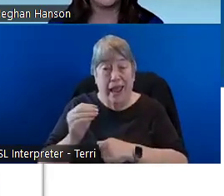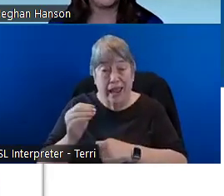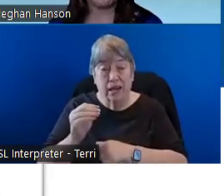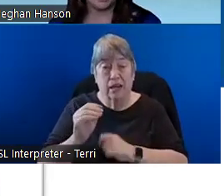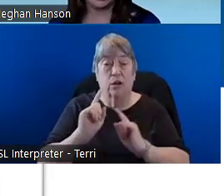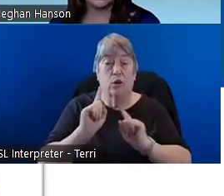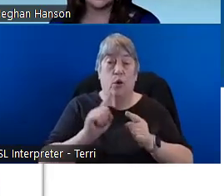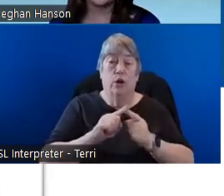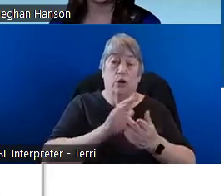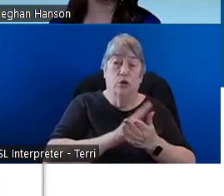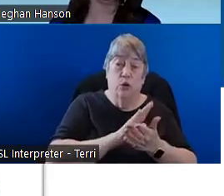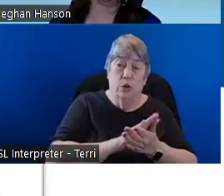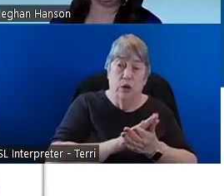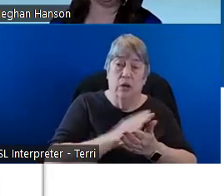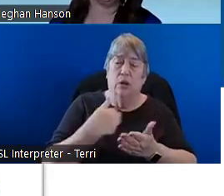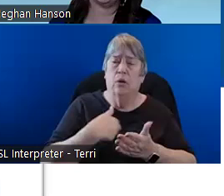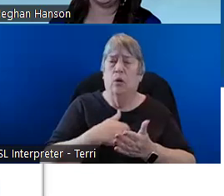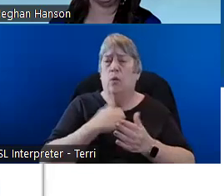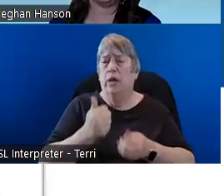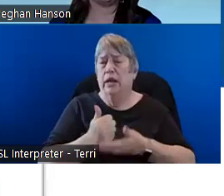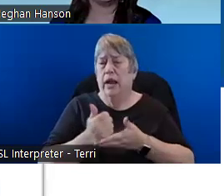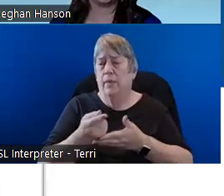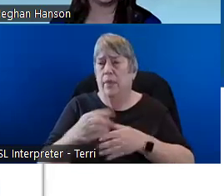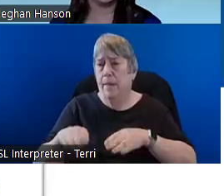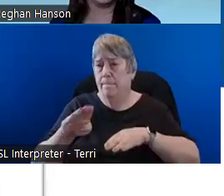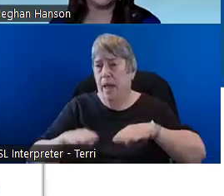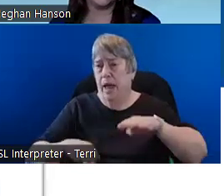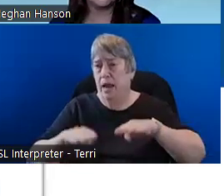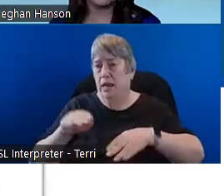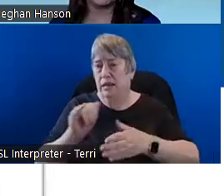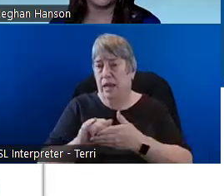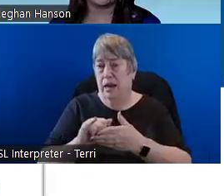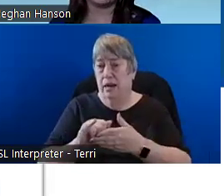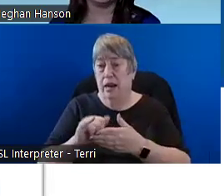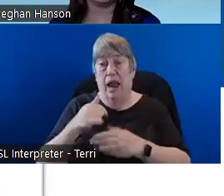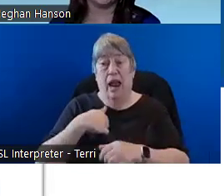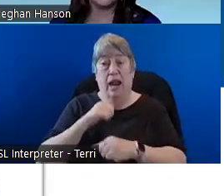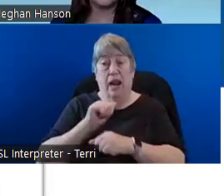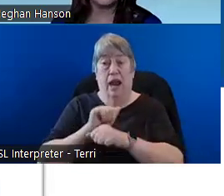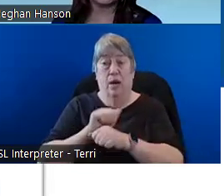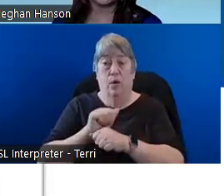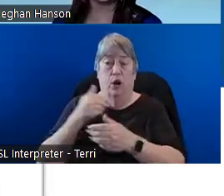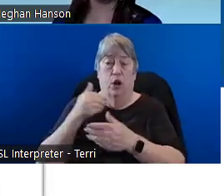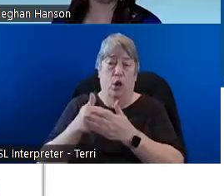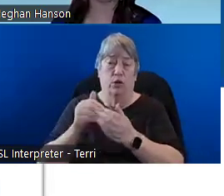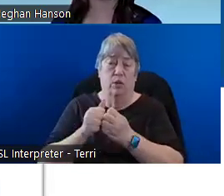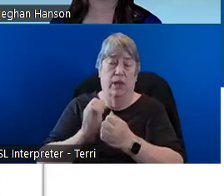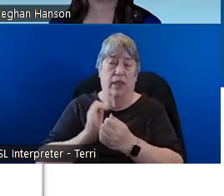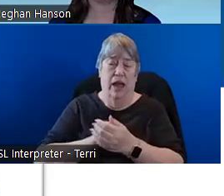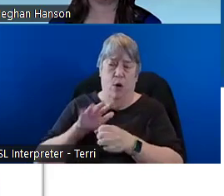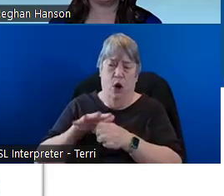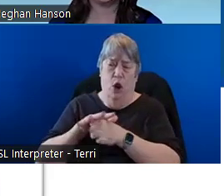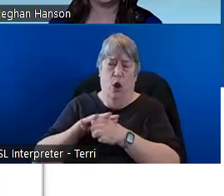through kind of how to balance that. And I worked actually very closely with our local brain injury association,